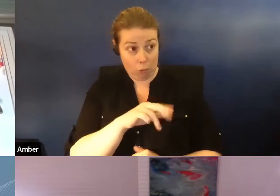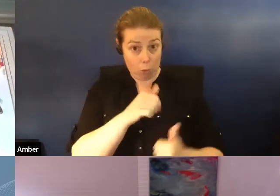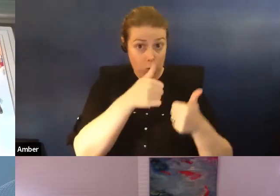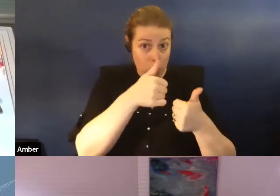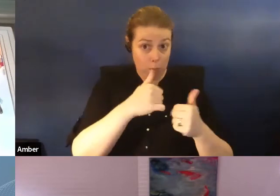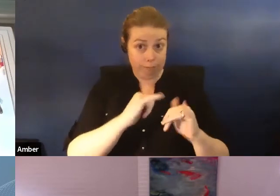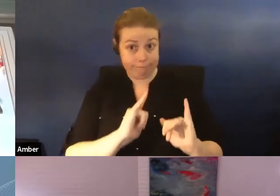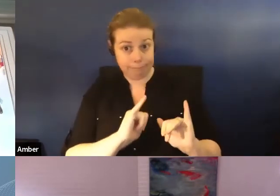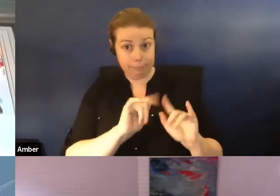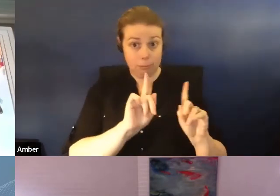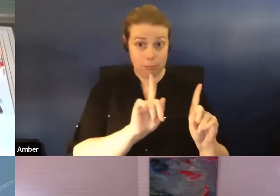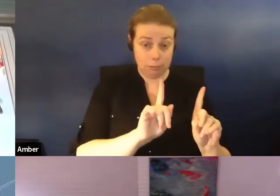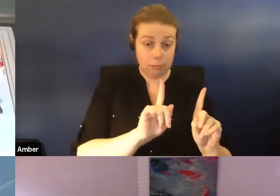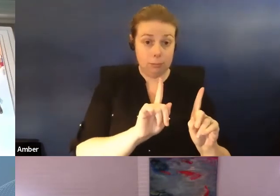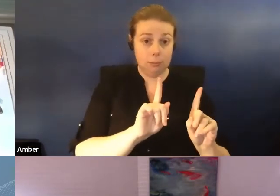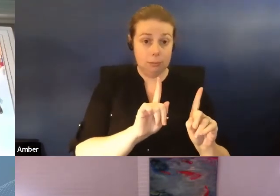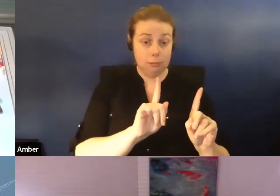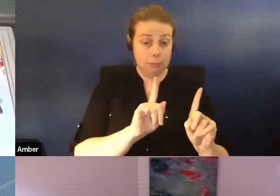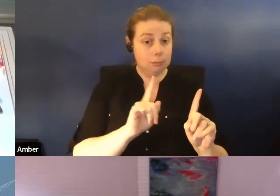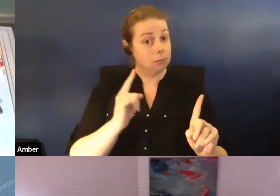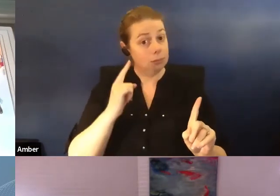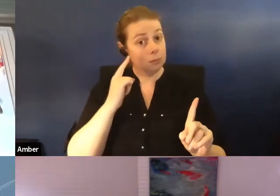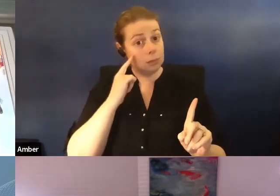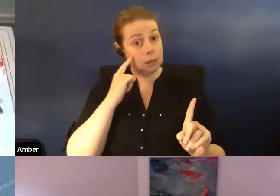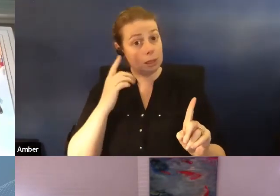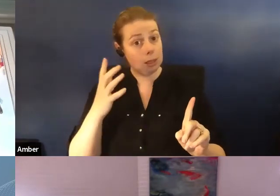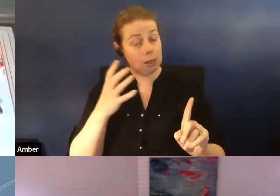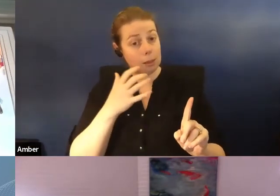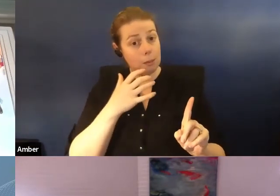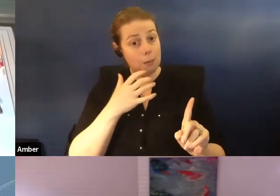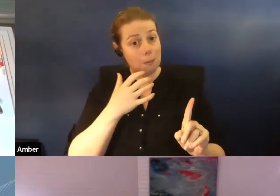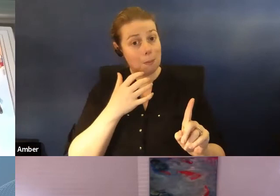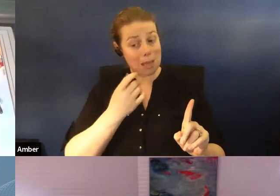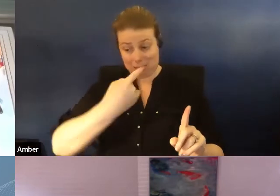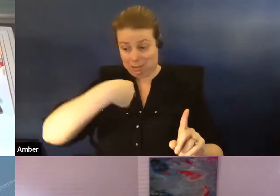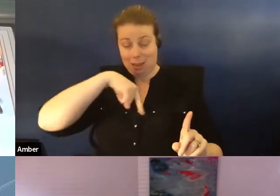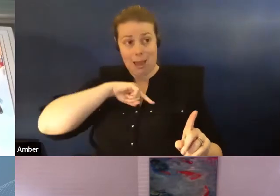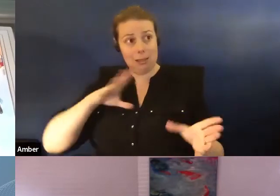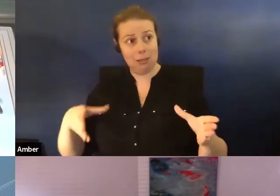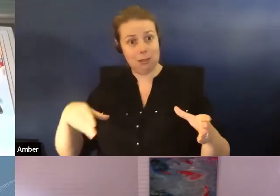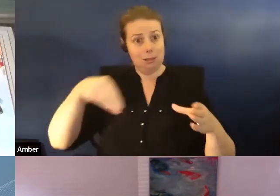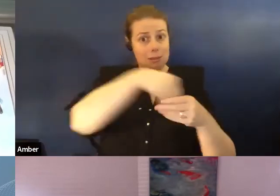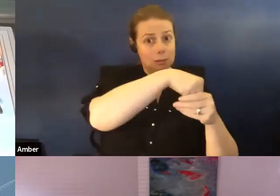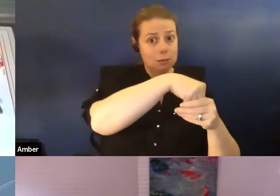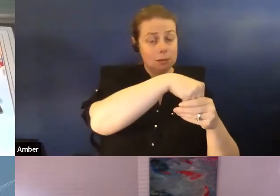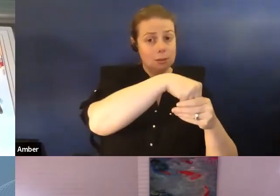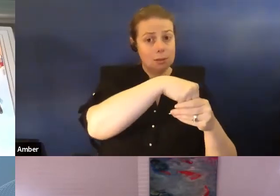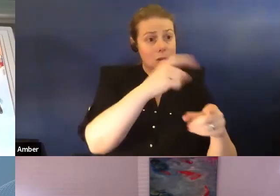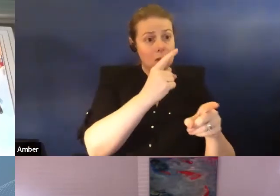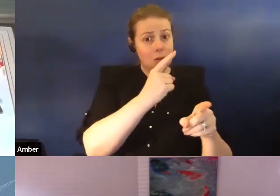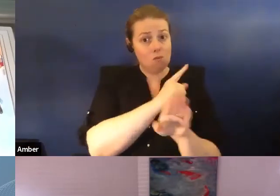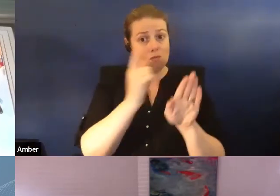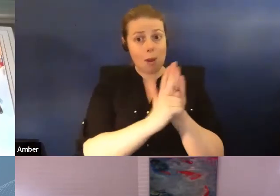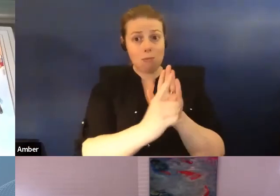our detriment, then I think, you know, there need to be more of us actually speaking on our own behalf